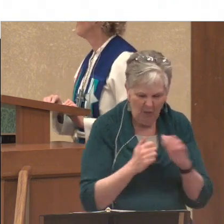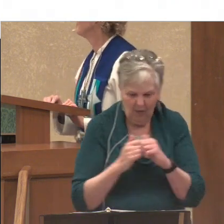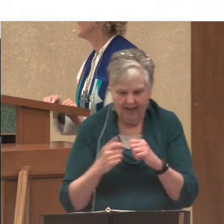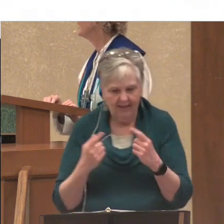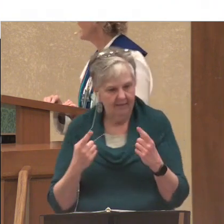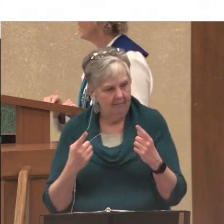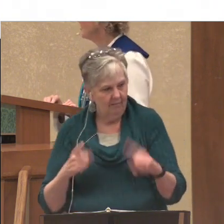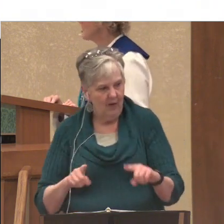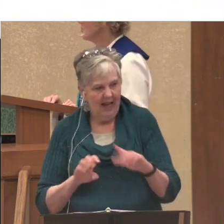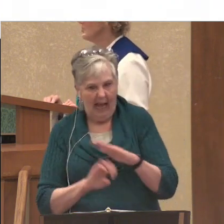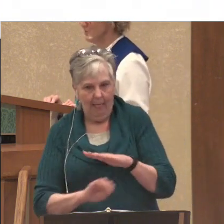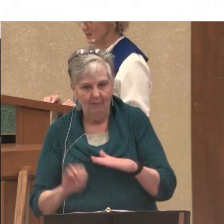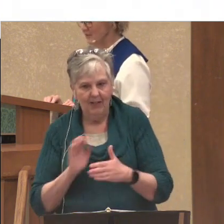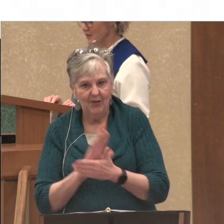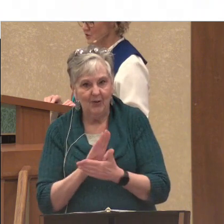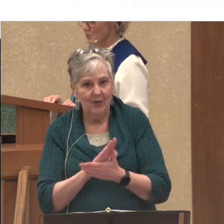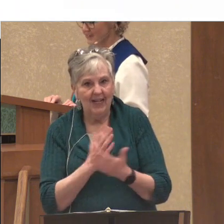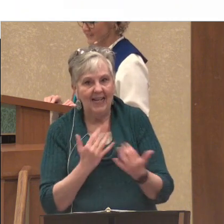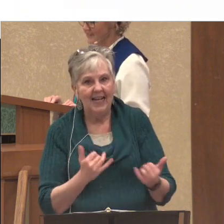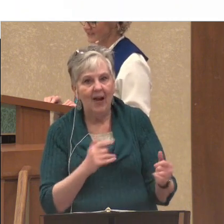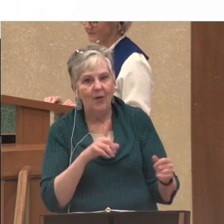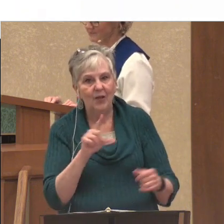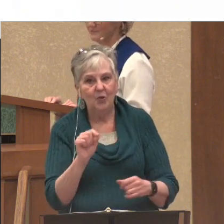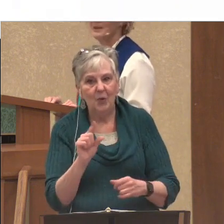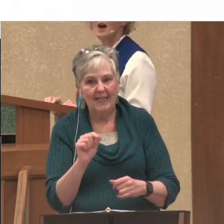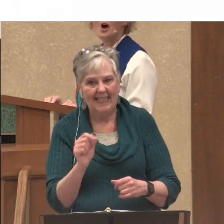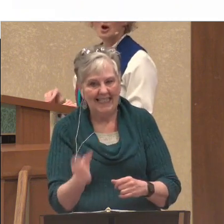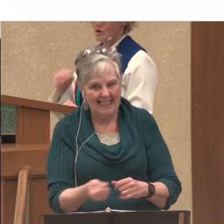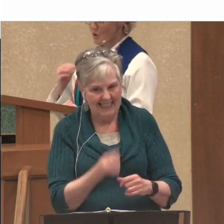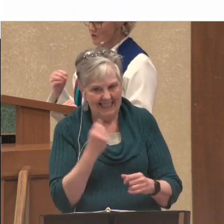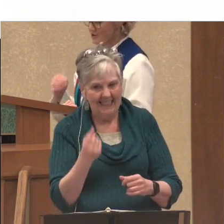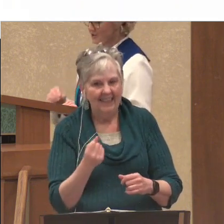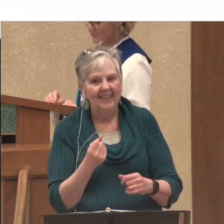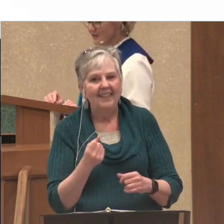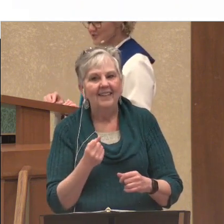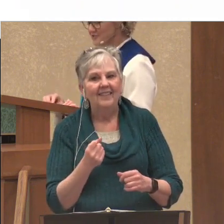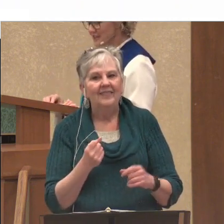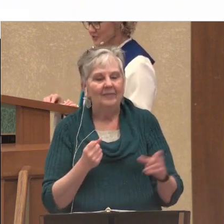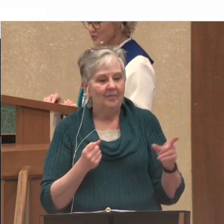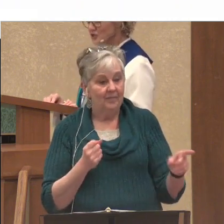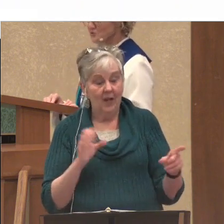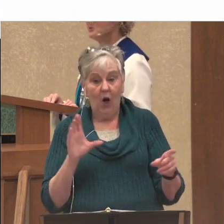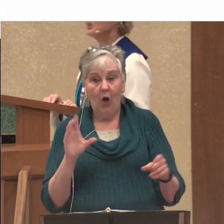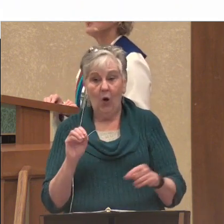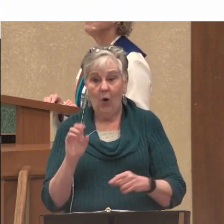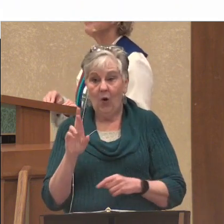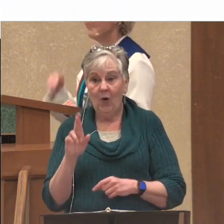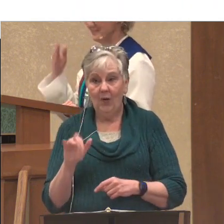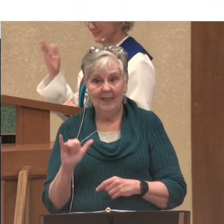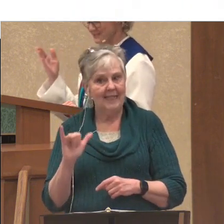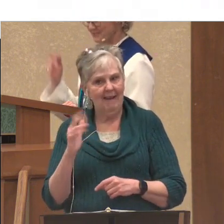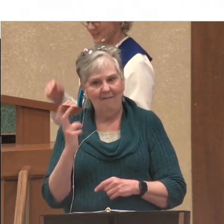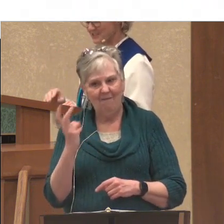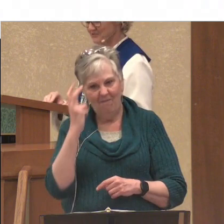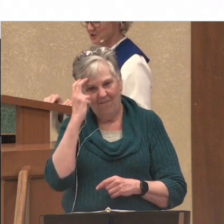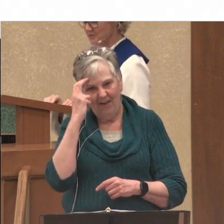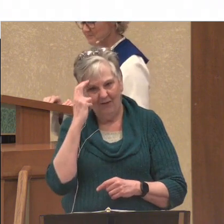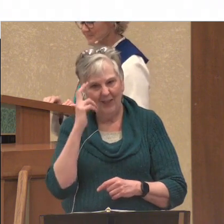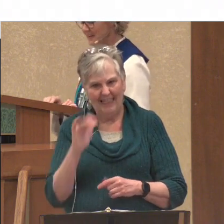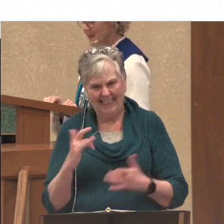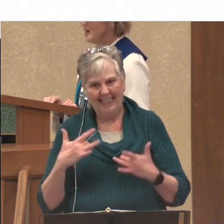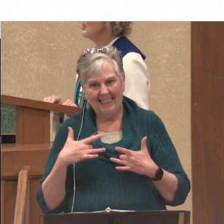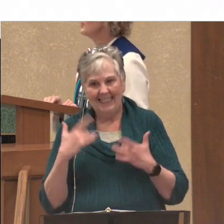school, and now they are both in their 20s. Corey's favorite thing to choose is this